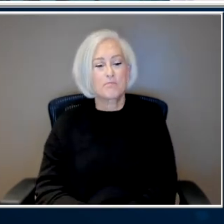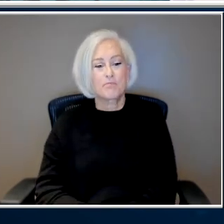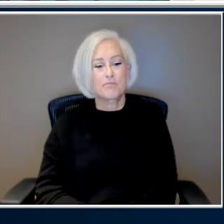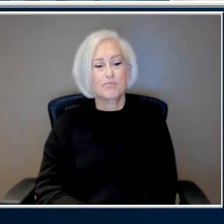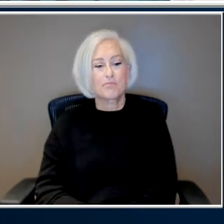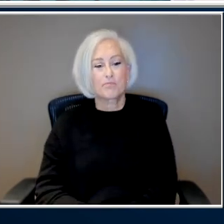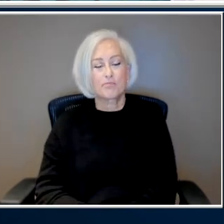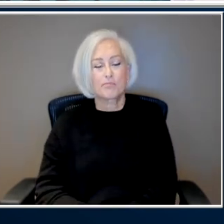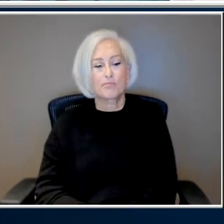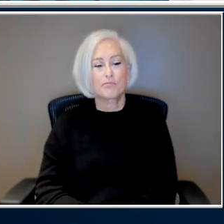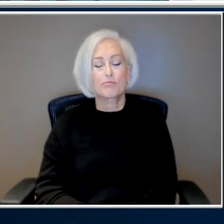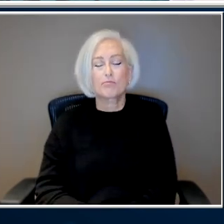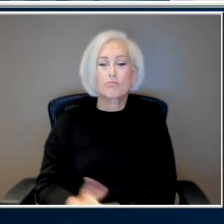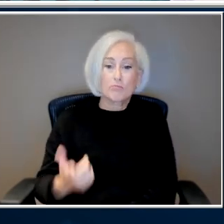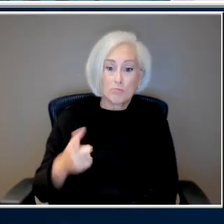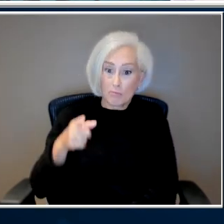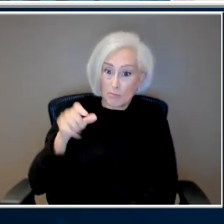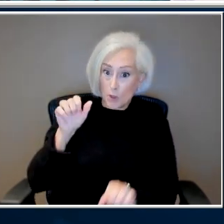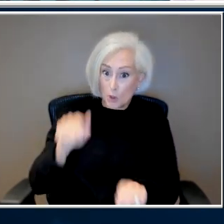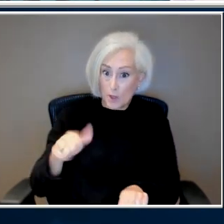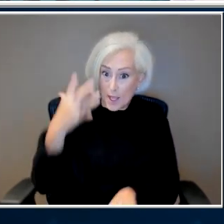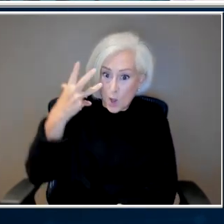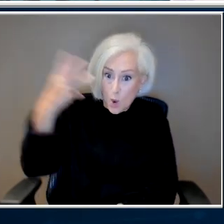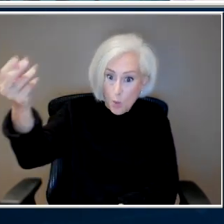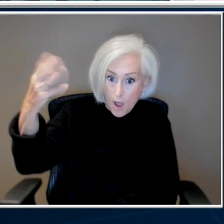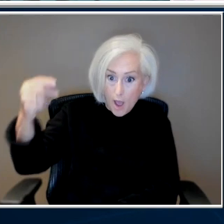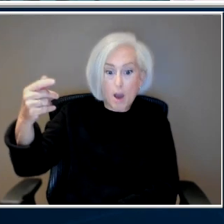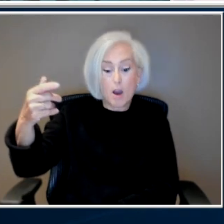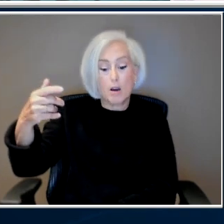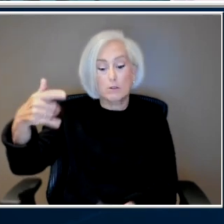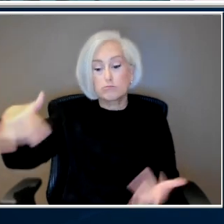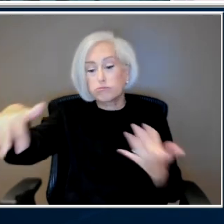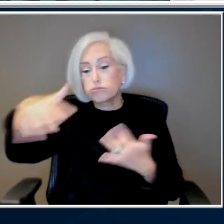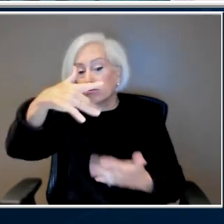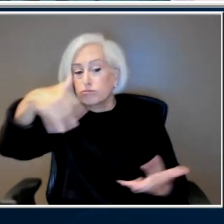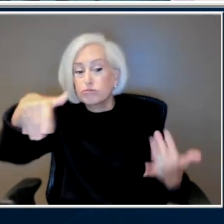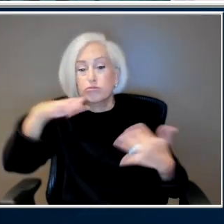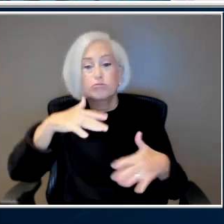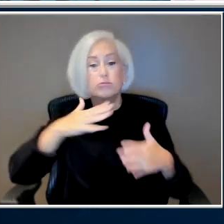Can you get out and get around and do the things you like to do? And how's that going?